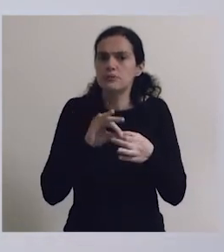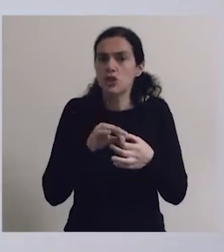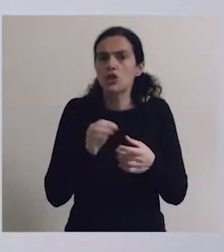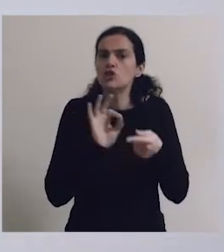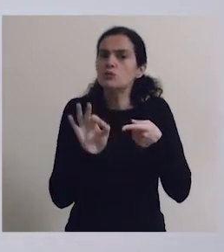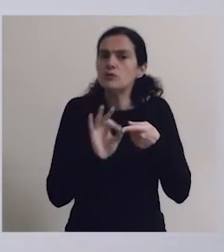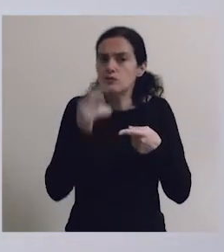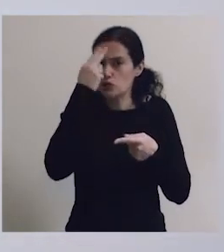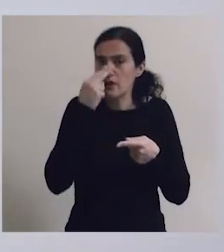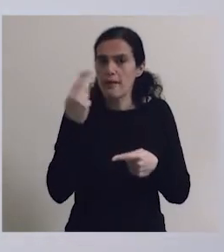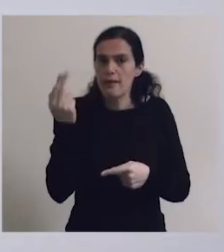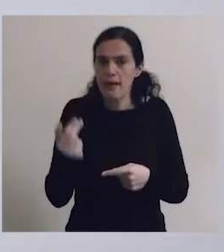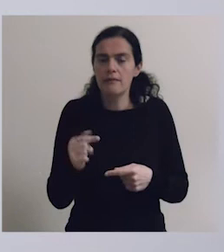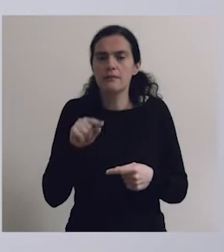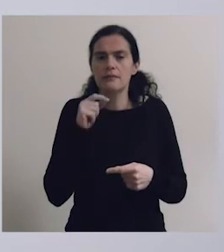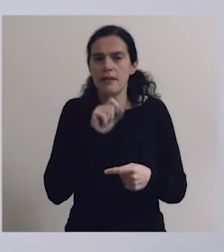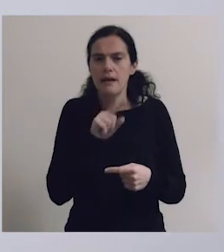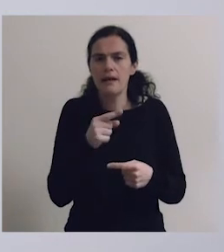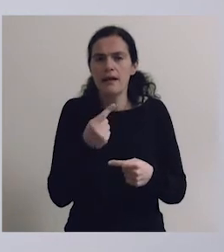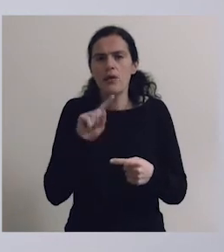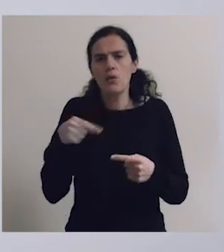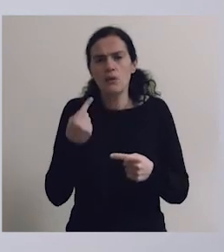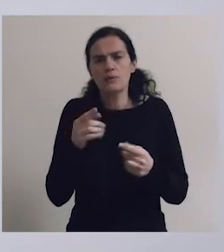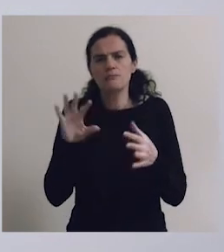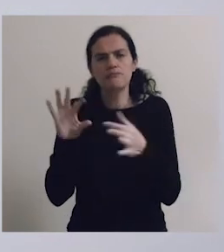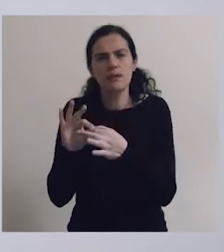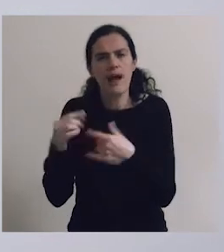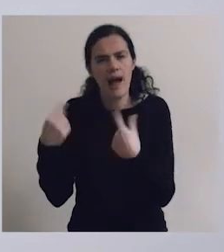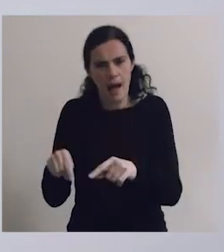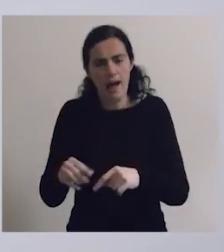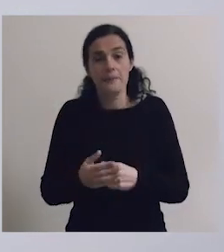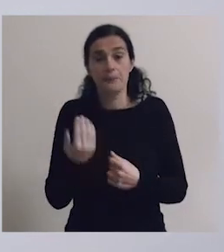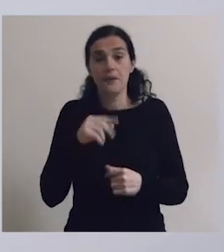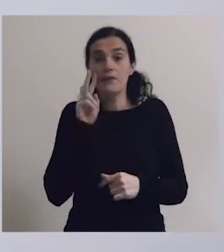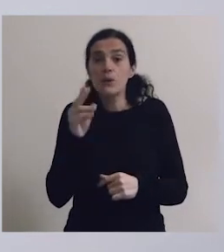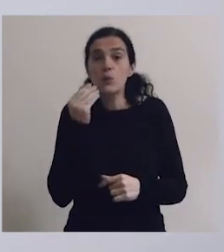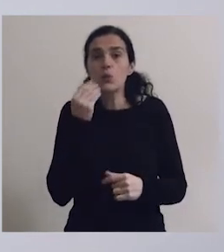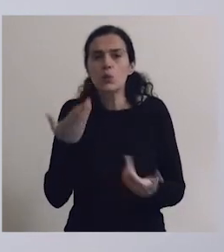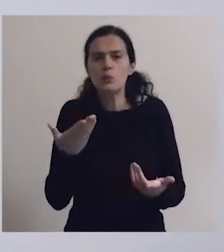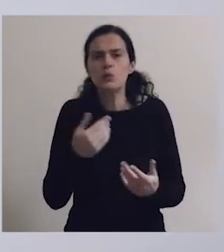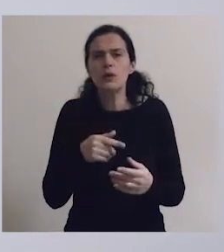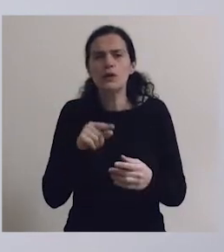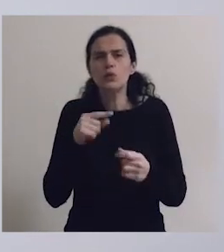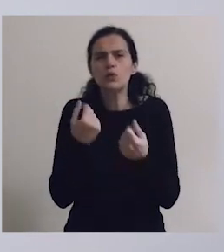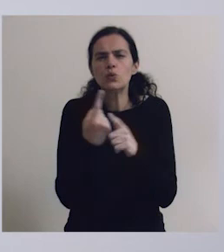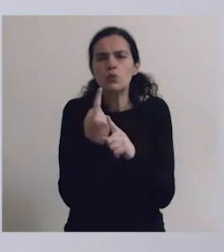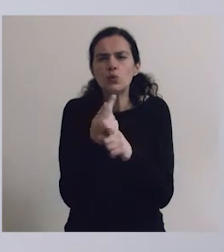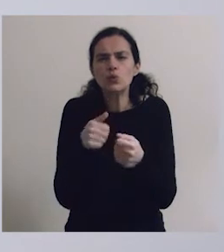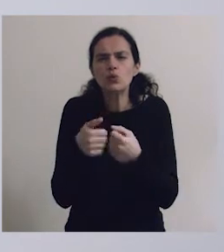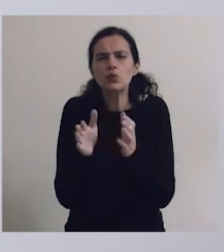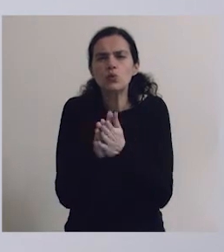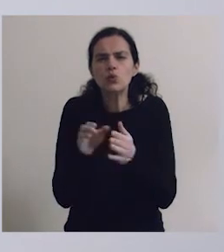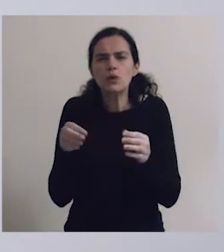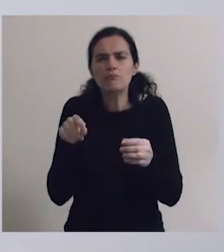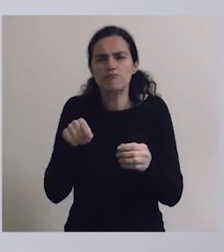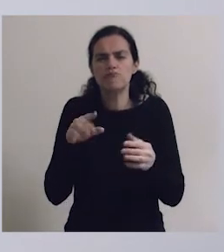specific history of painting, whether or not there is a direct link, but you see how all these